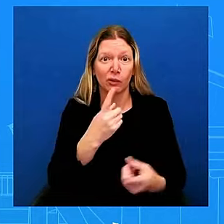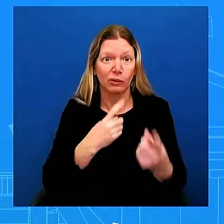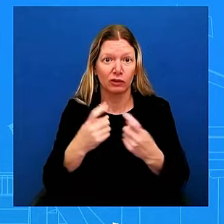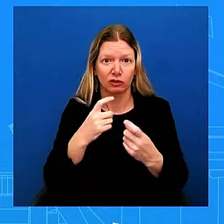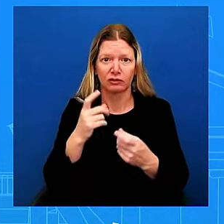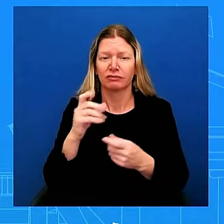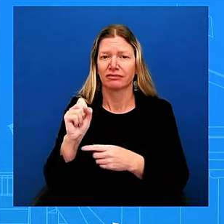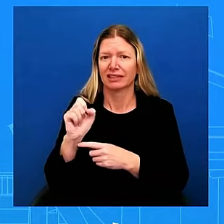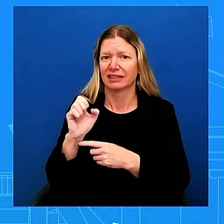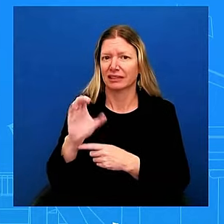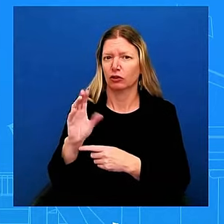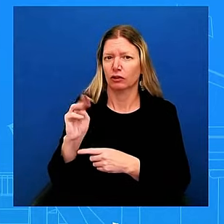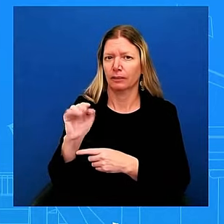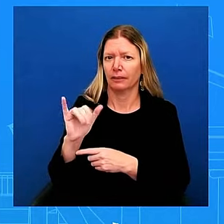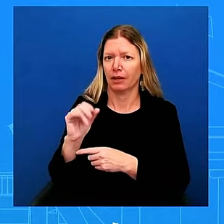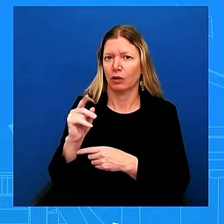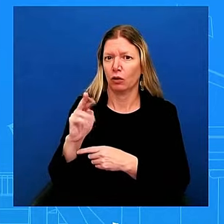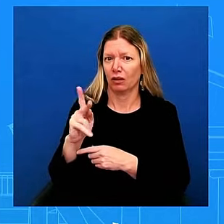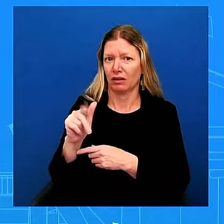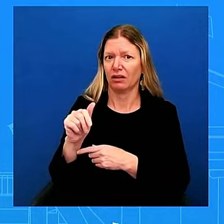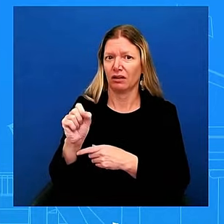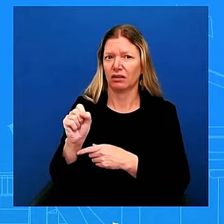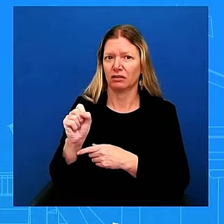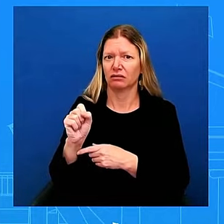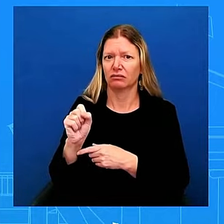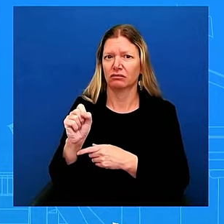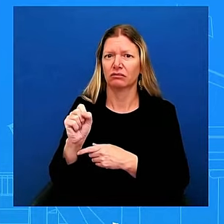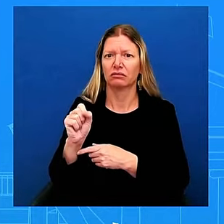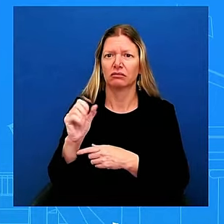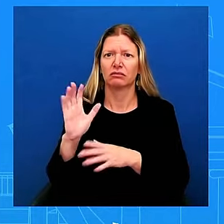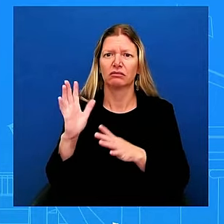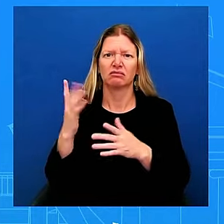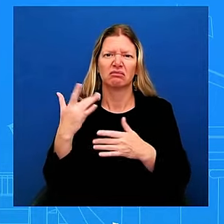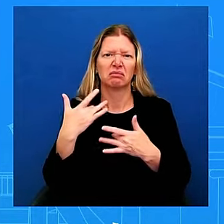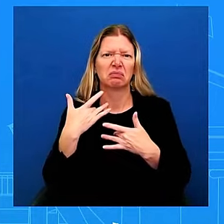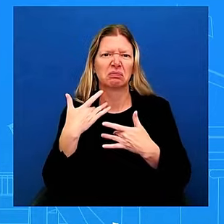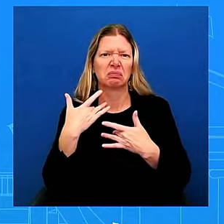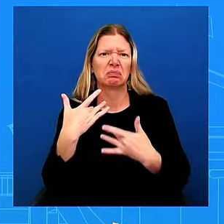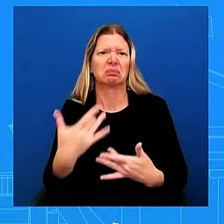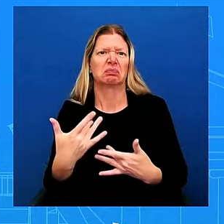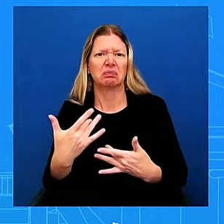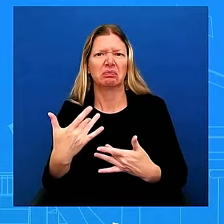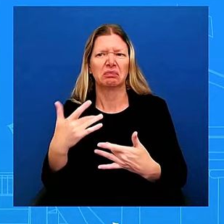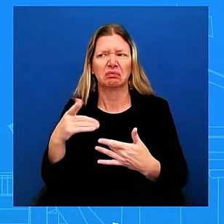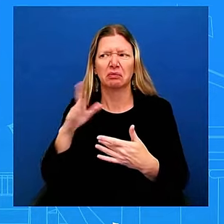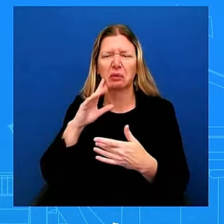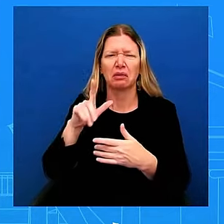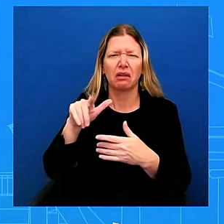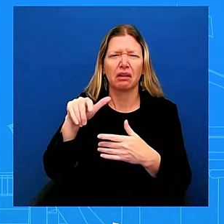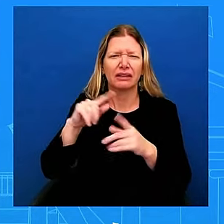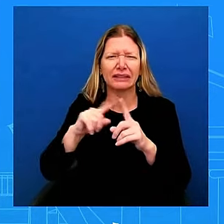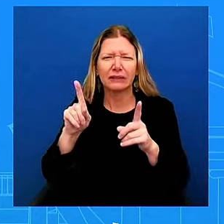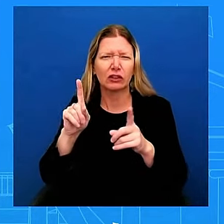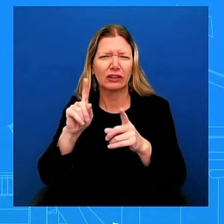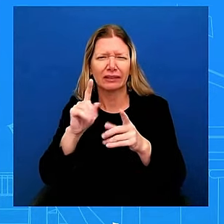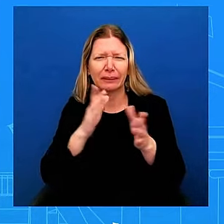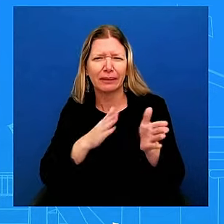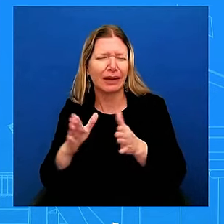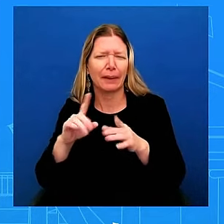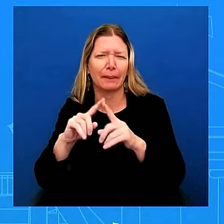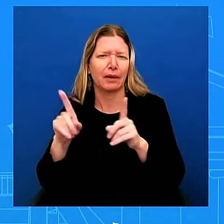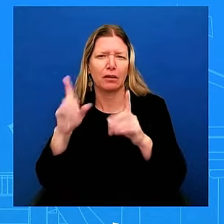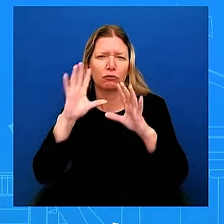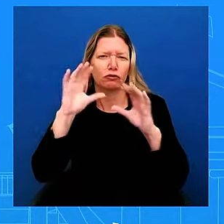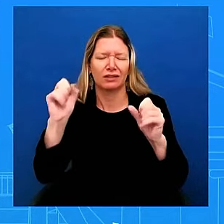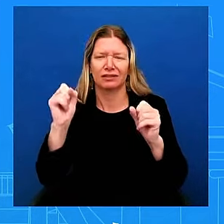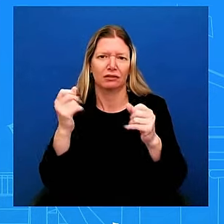but we wanted to make sure that we did this briefing, get it on camera briefing, and also have the secretary here to take any of your